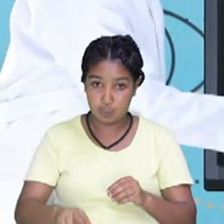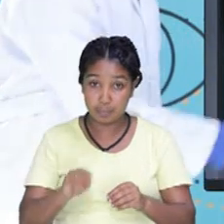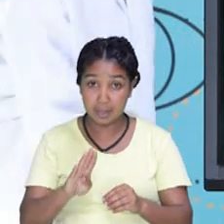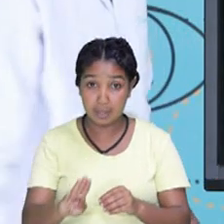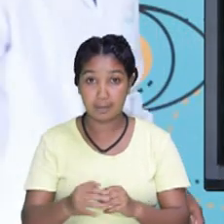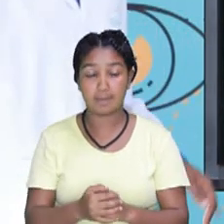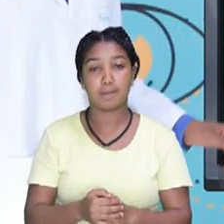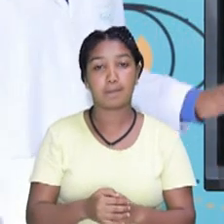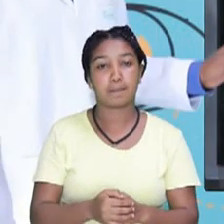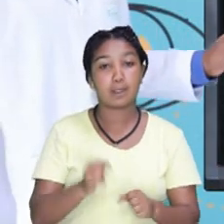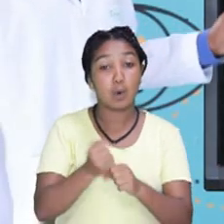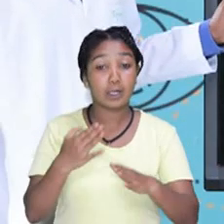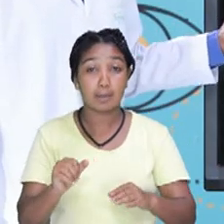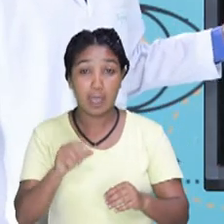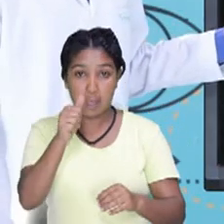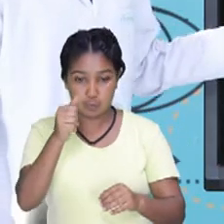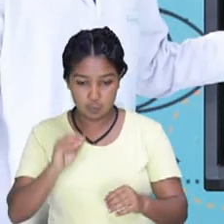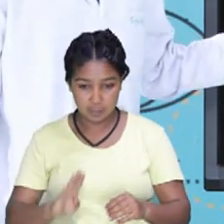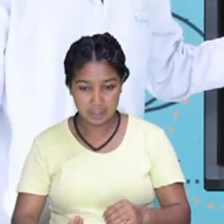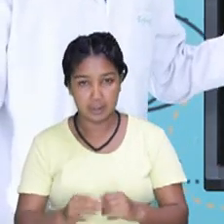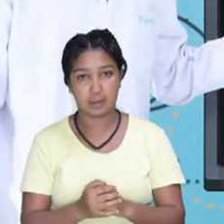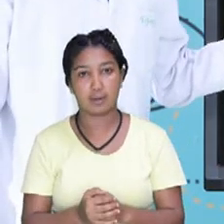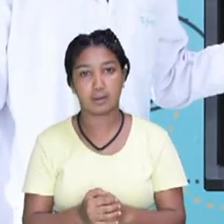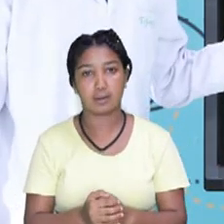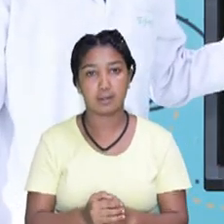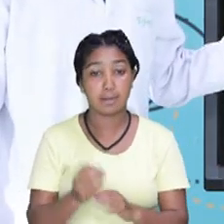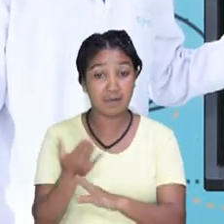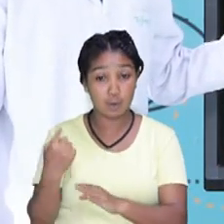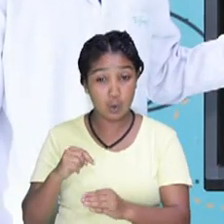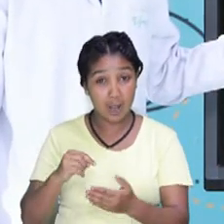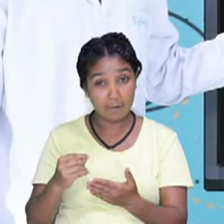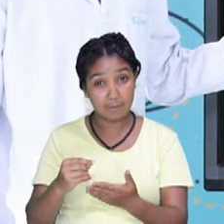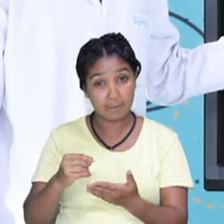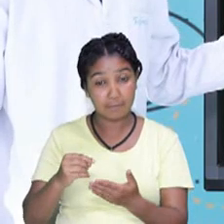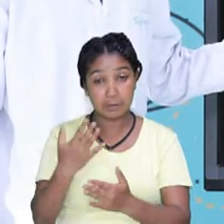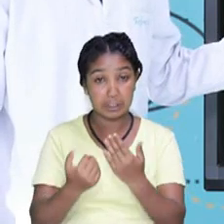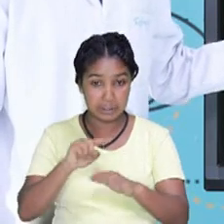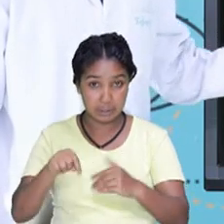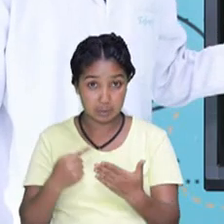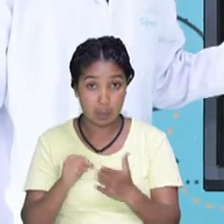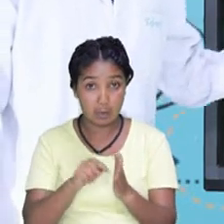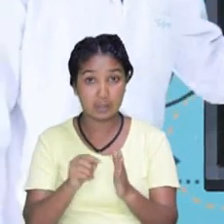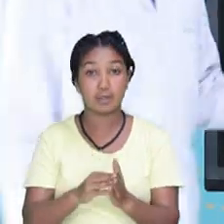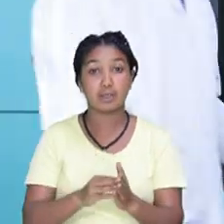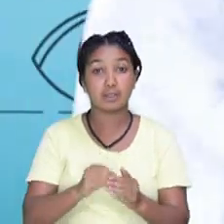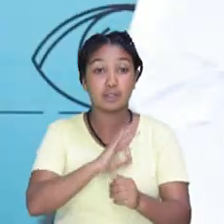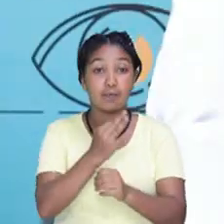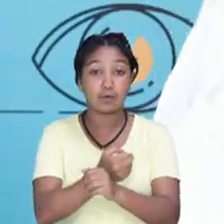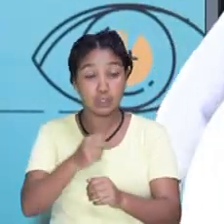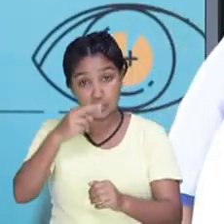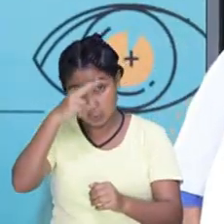have the work done, and the work done from A to B. Previously, we have already discussed this point. The force is